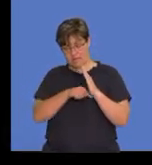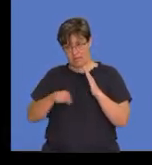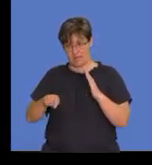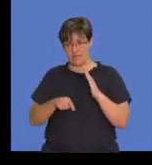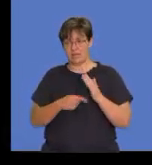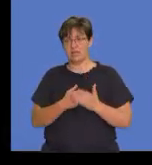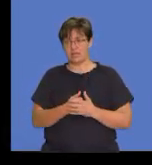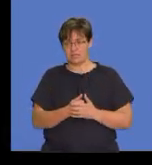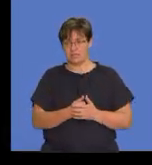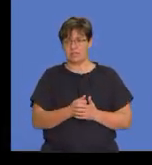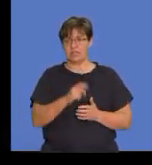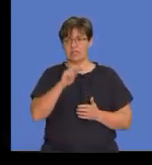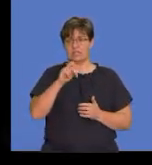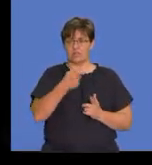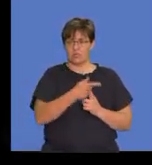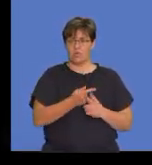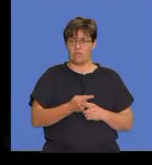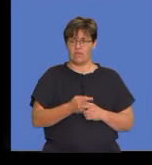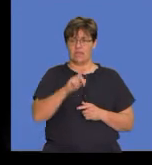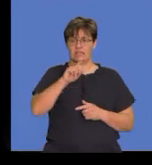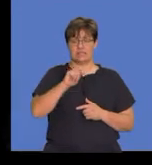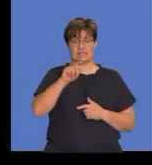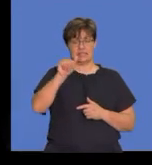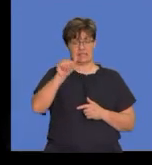tangent of the angle theta.